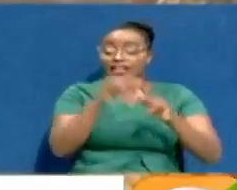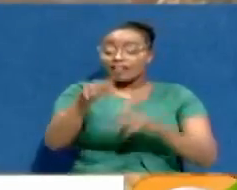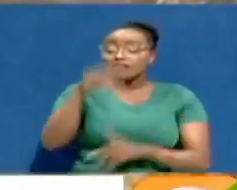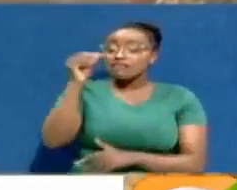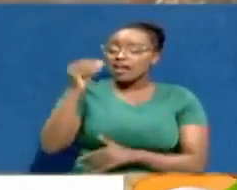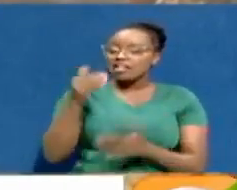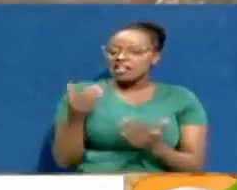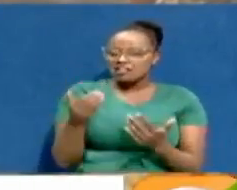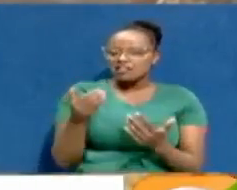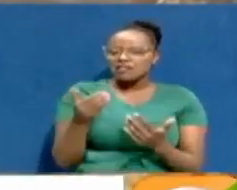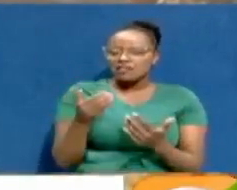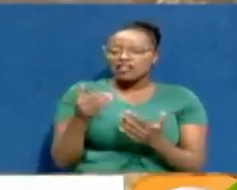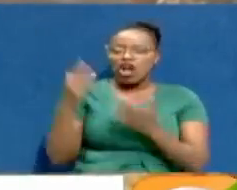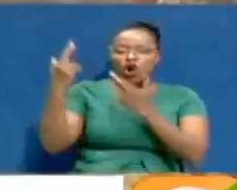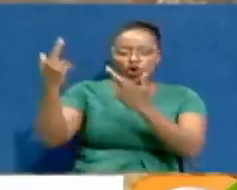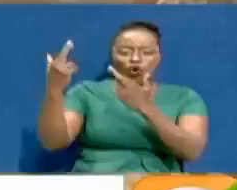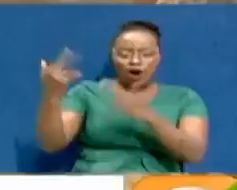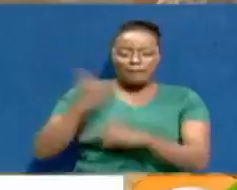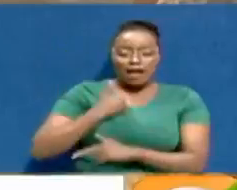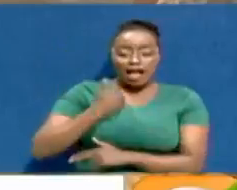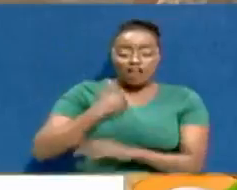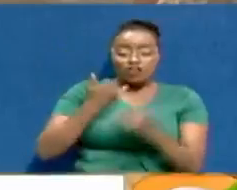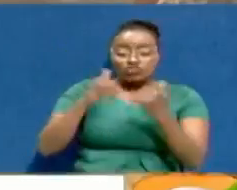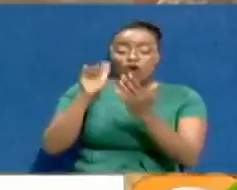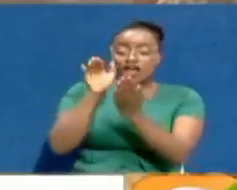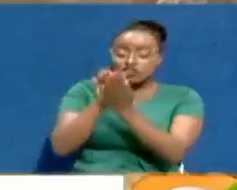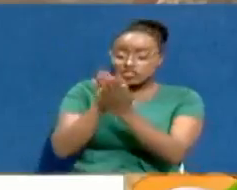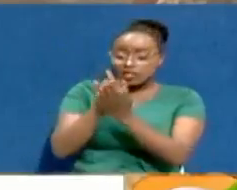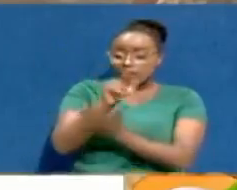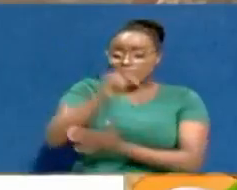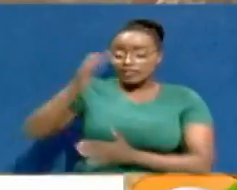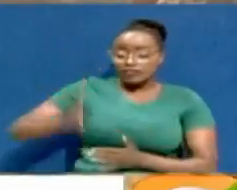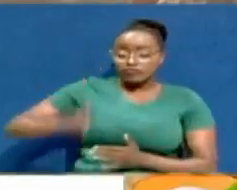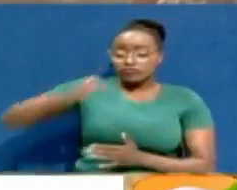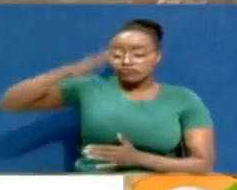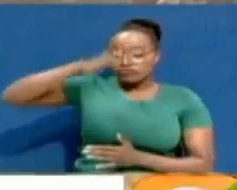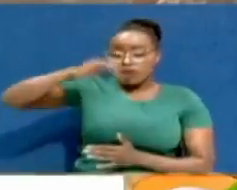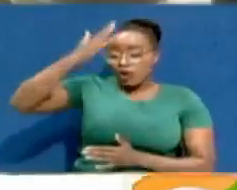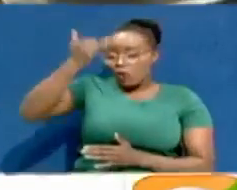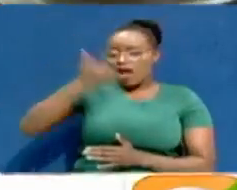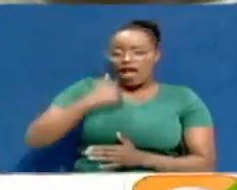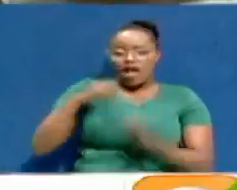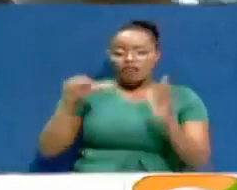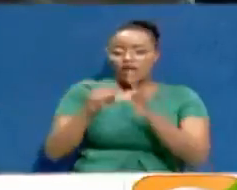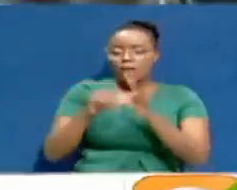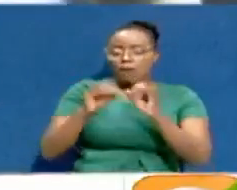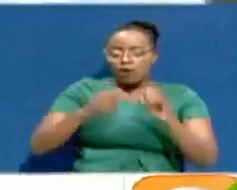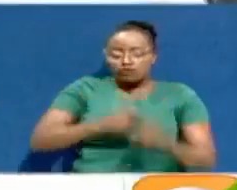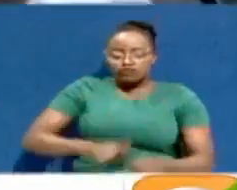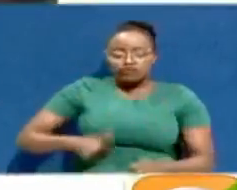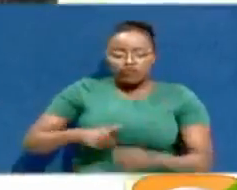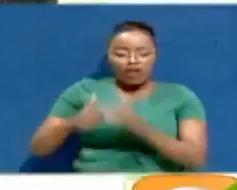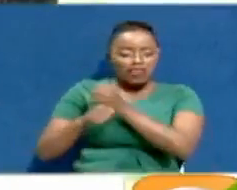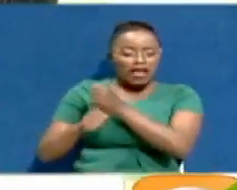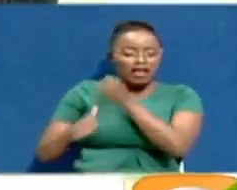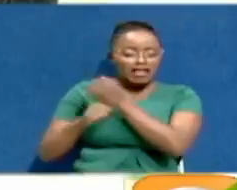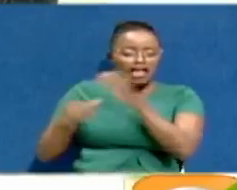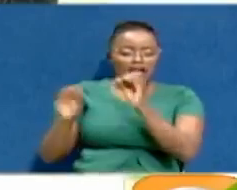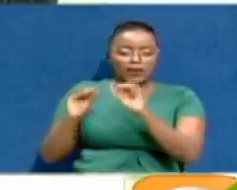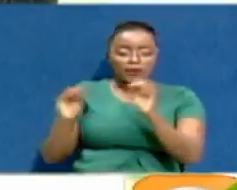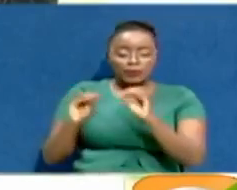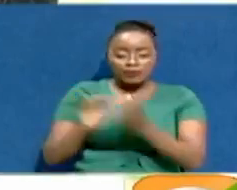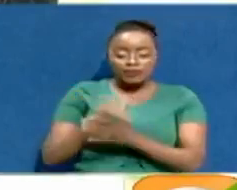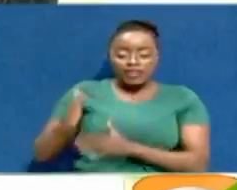kupata matumaini ya kuwaweka watoto kwa sababu sasa hii hawapati hiyo shida ya tumbo au hali.